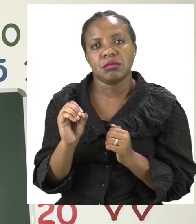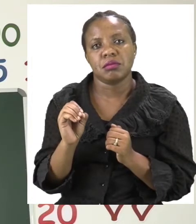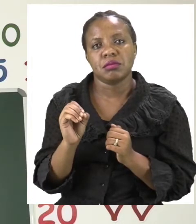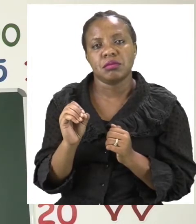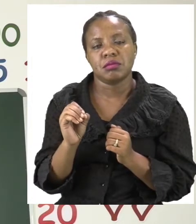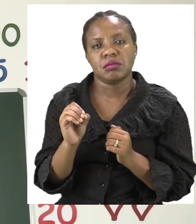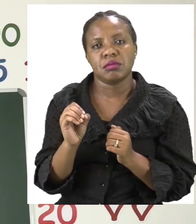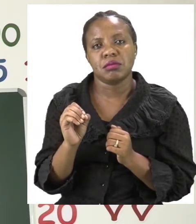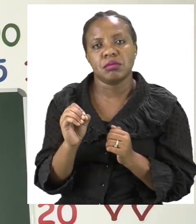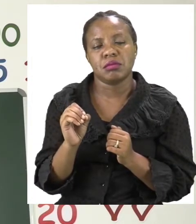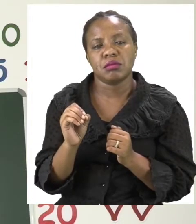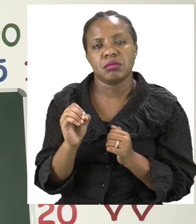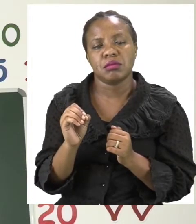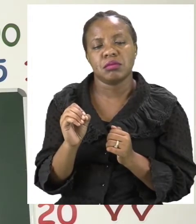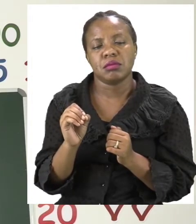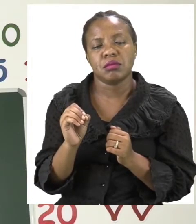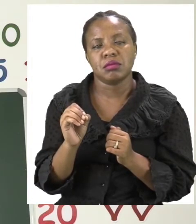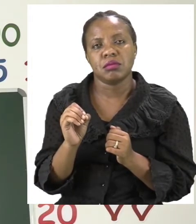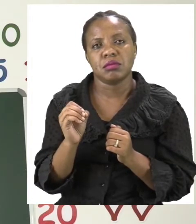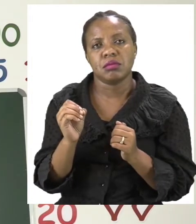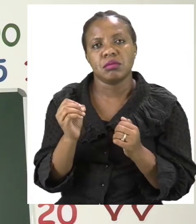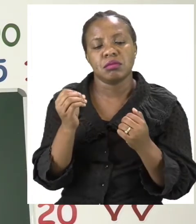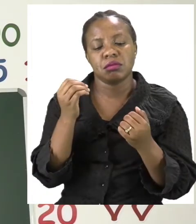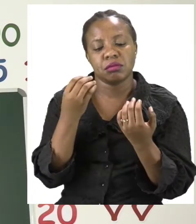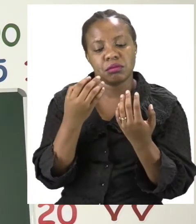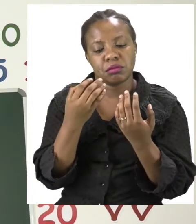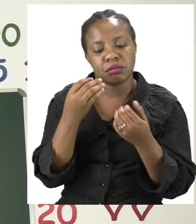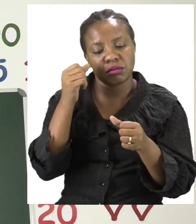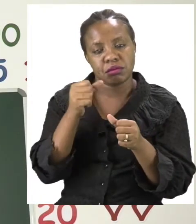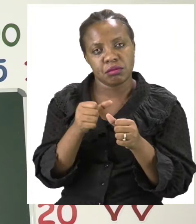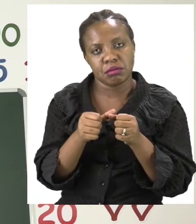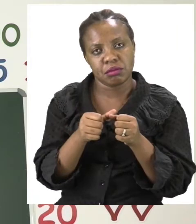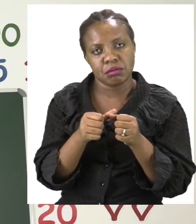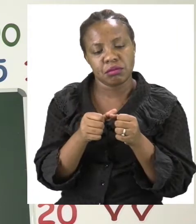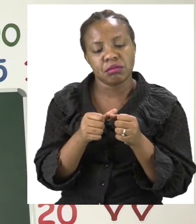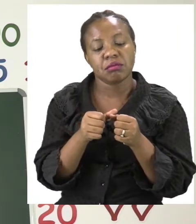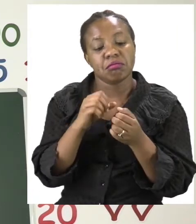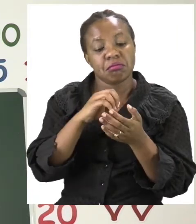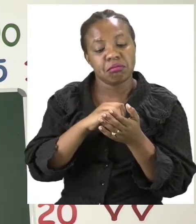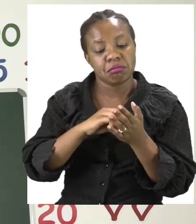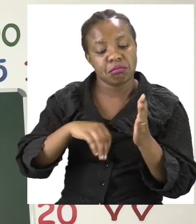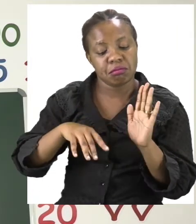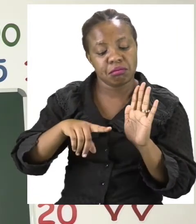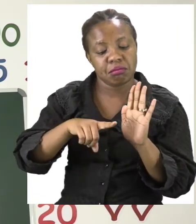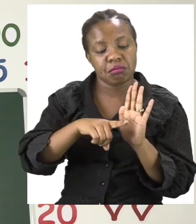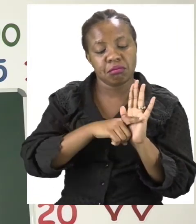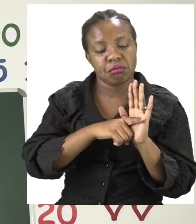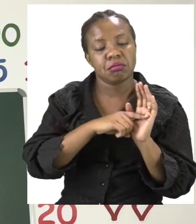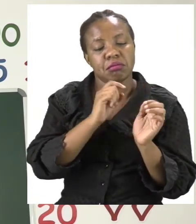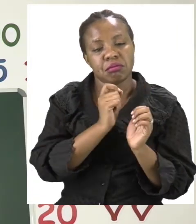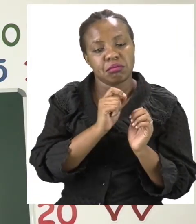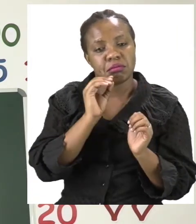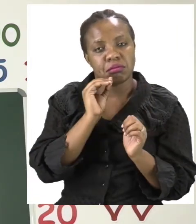Then after writing it, we need to remember our subtraction sign, our minus sign, and